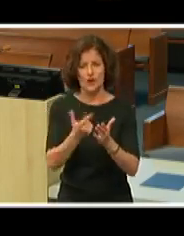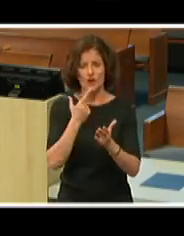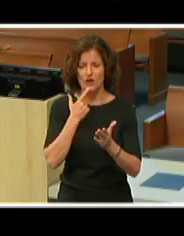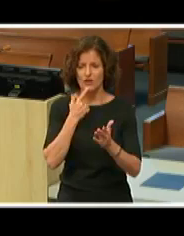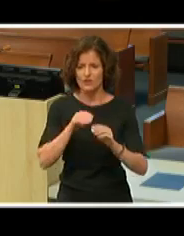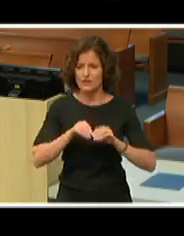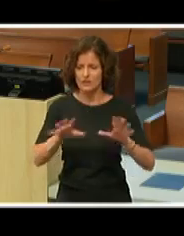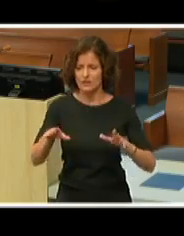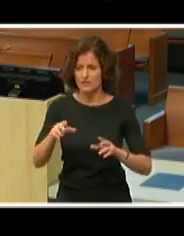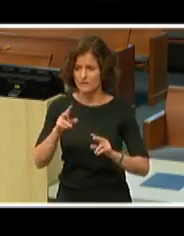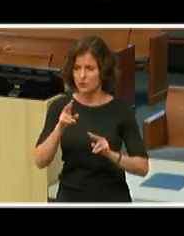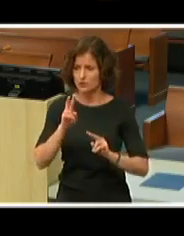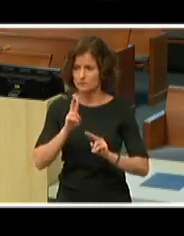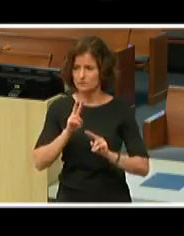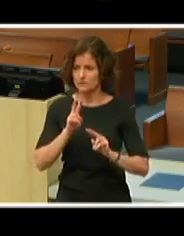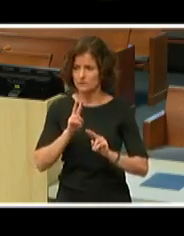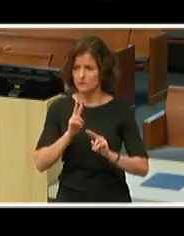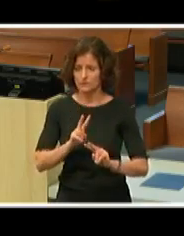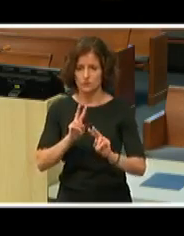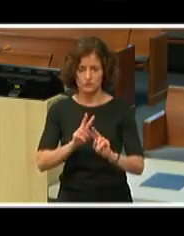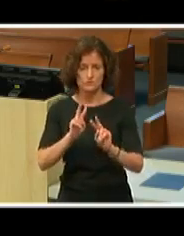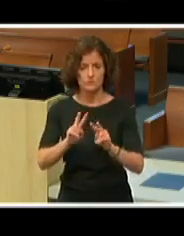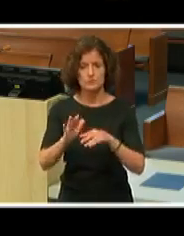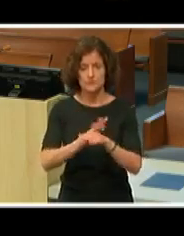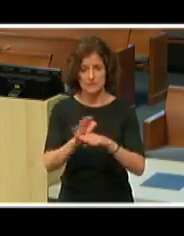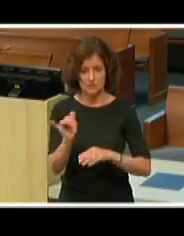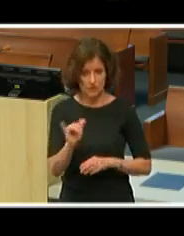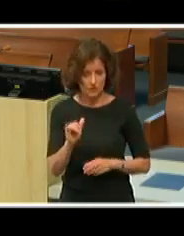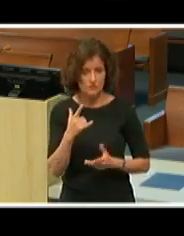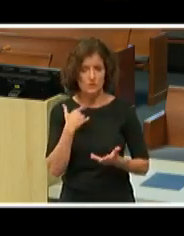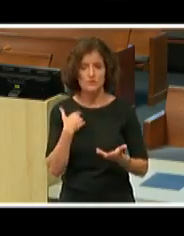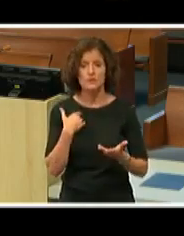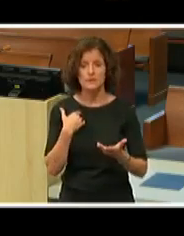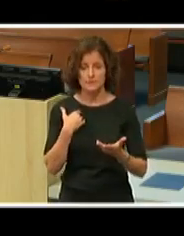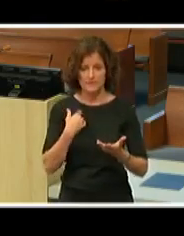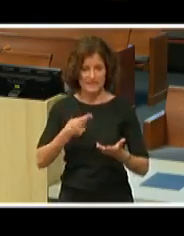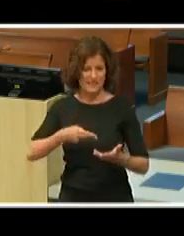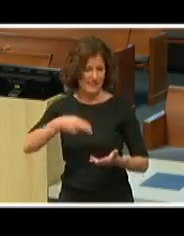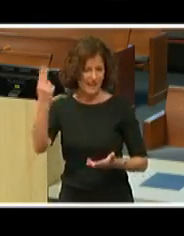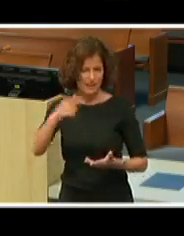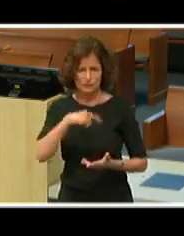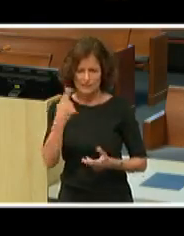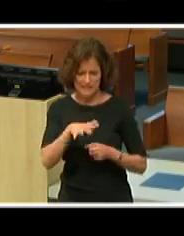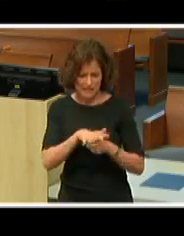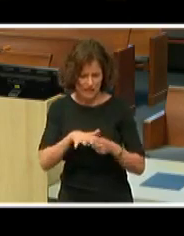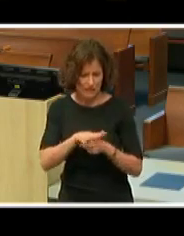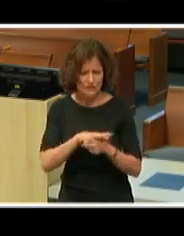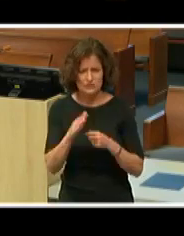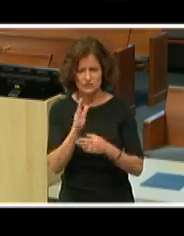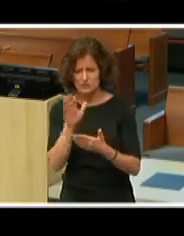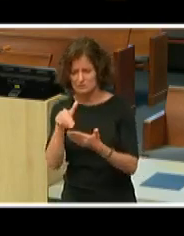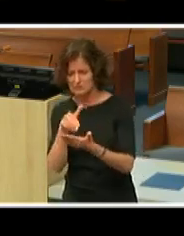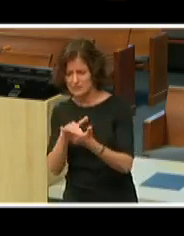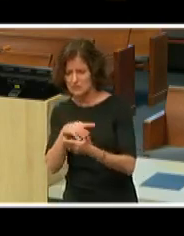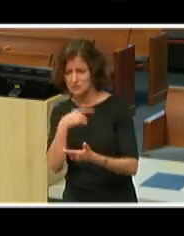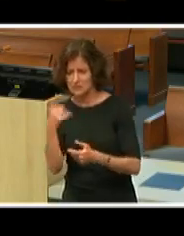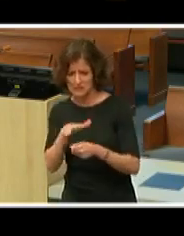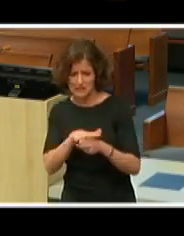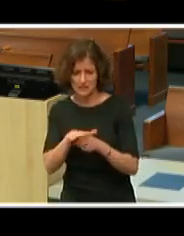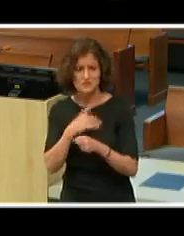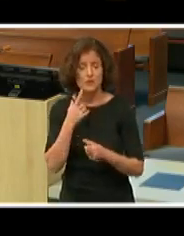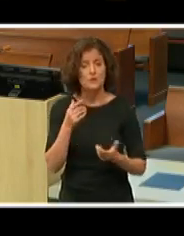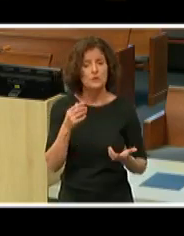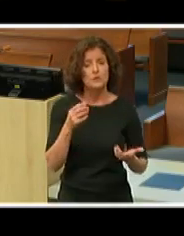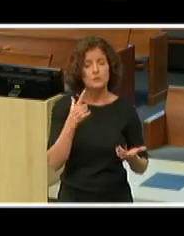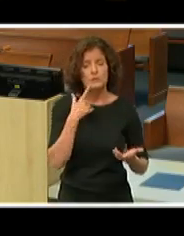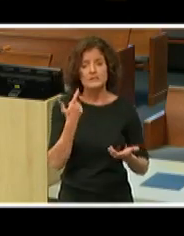well. Okay. You guys are going to be in one of those high or even very high risk areas. And so what we've decided